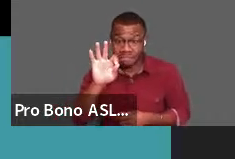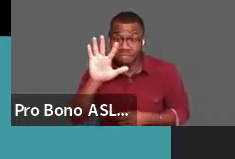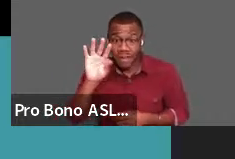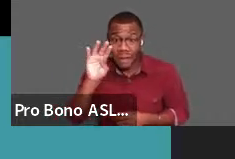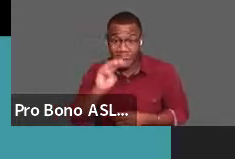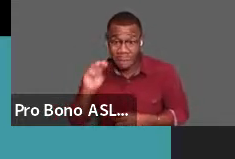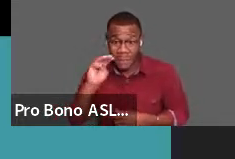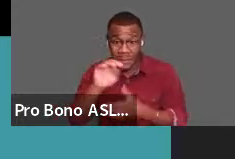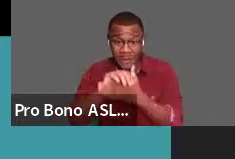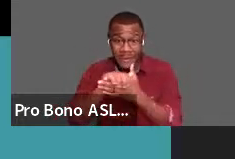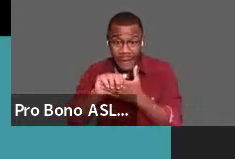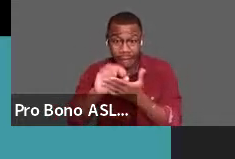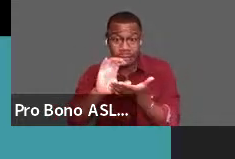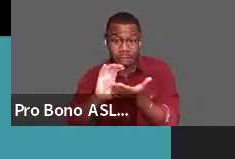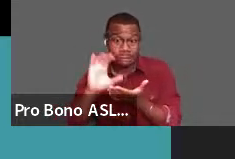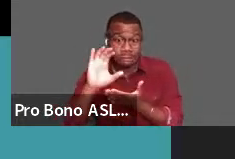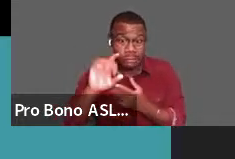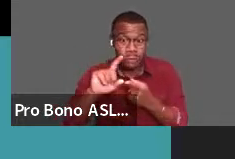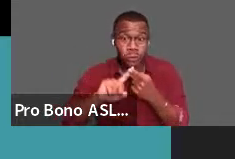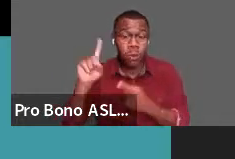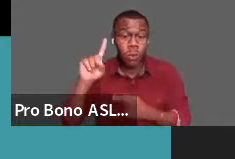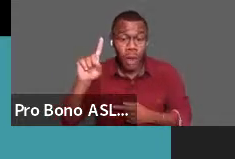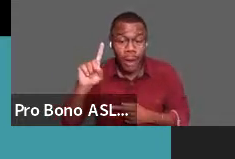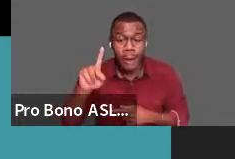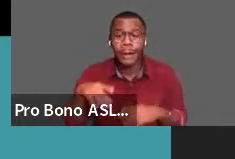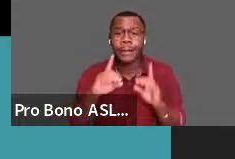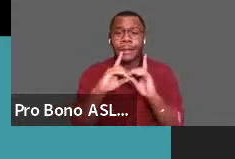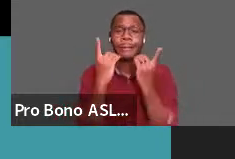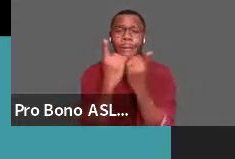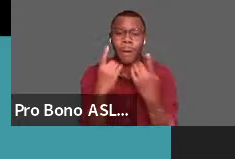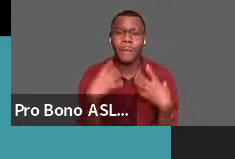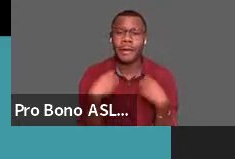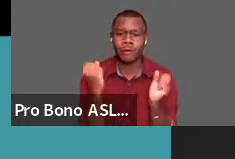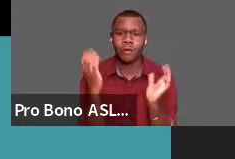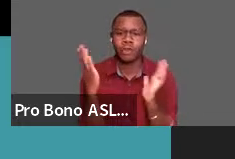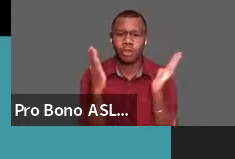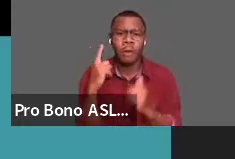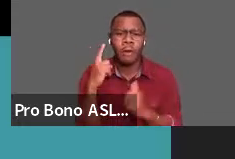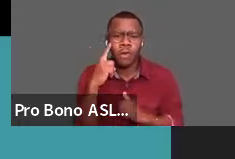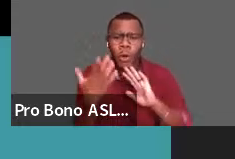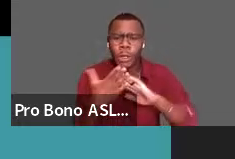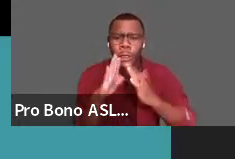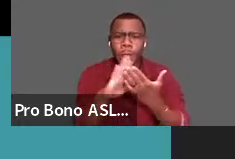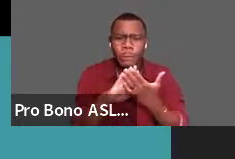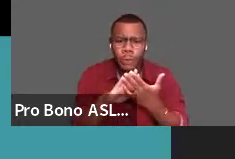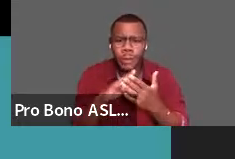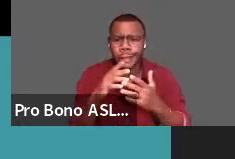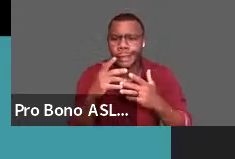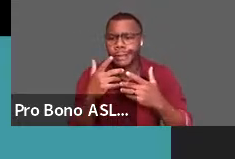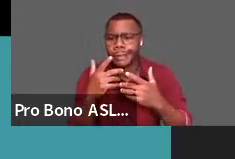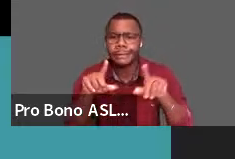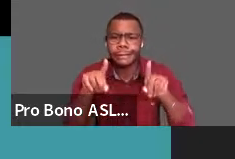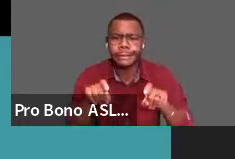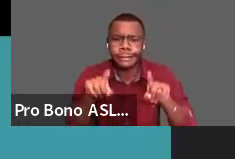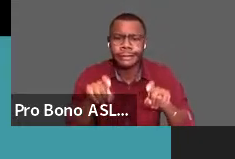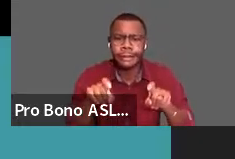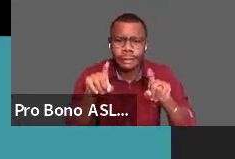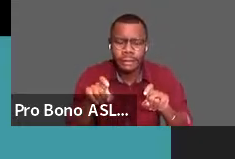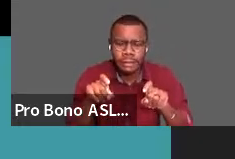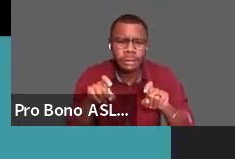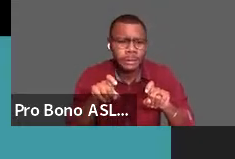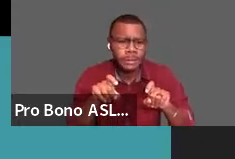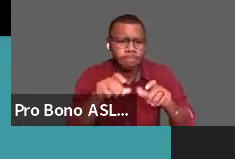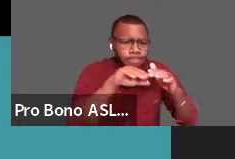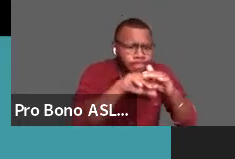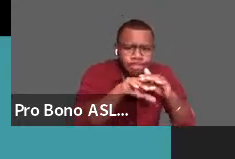Health Services for community testing, and they went into high need communities with justice involved individuals.